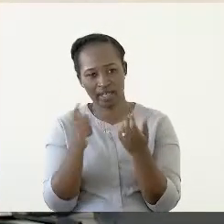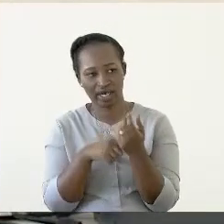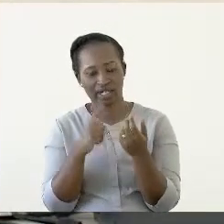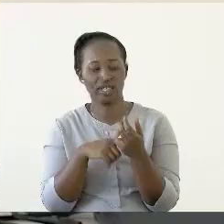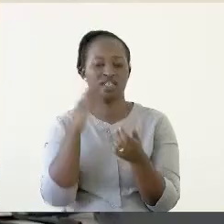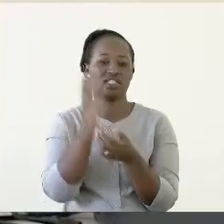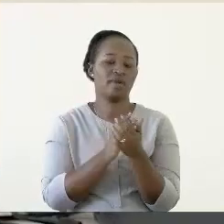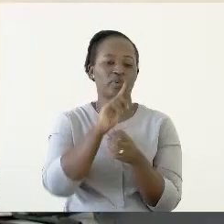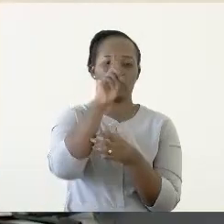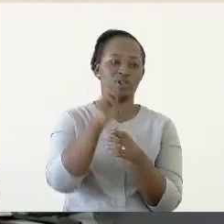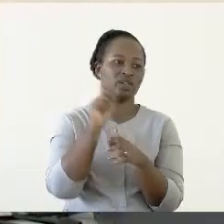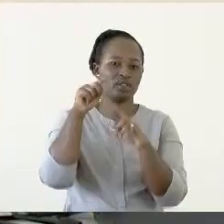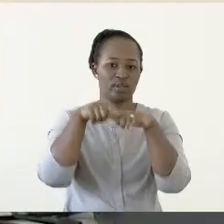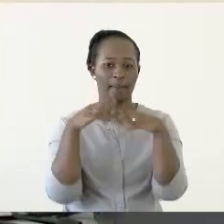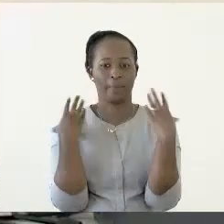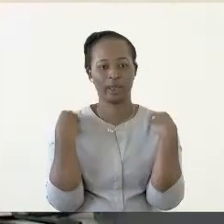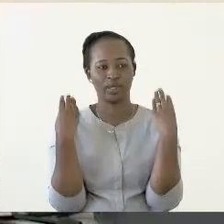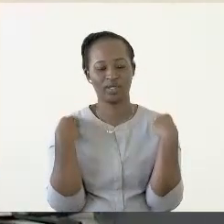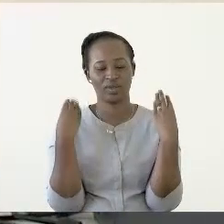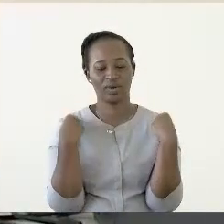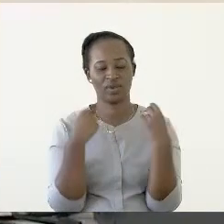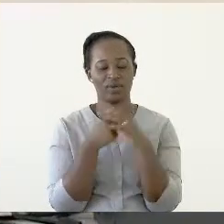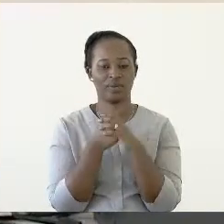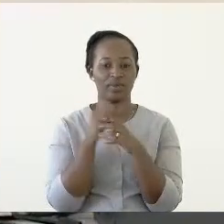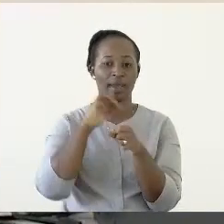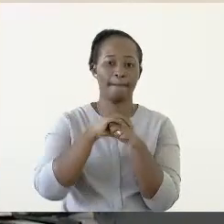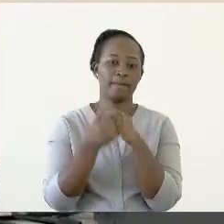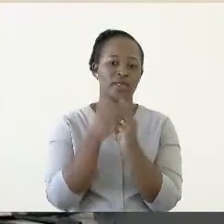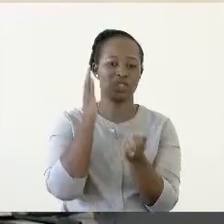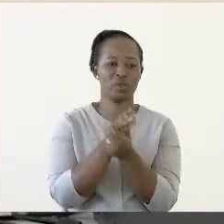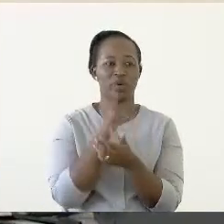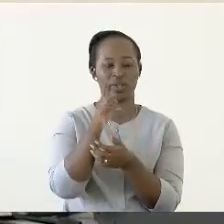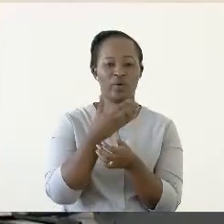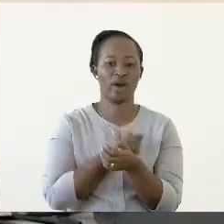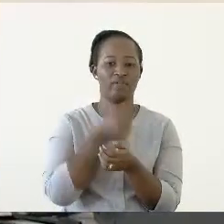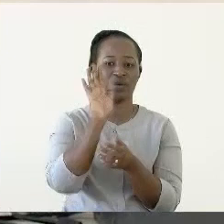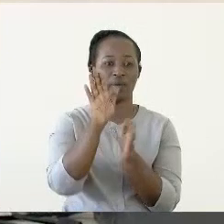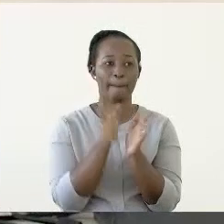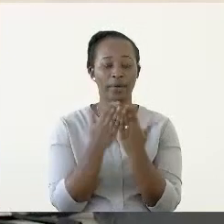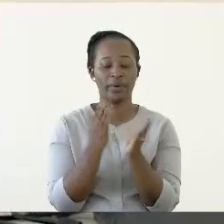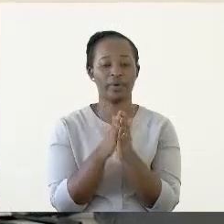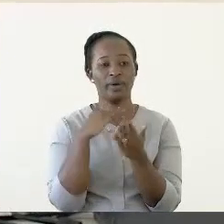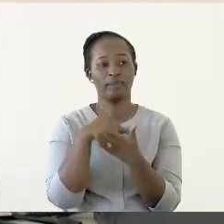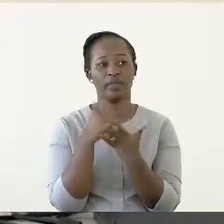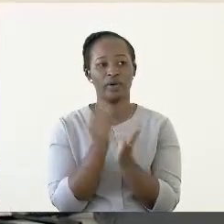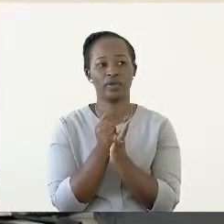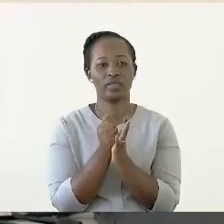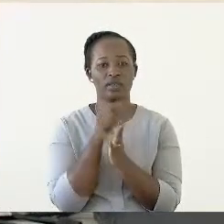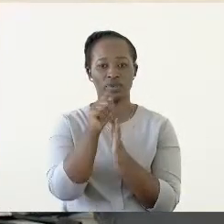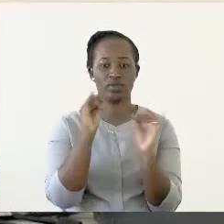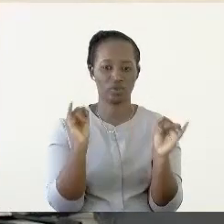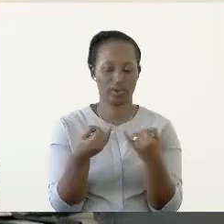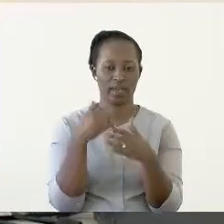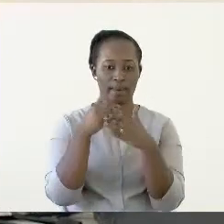may be based on the practicals. So make sure that you have your book, because you will try